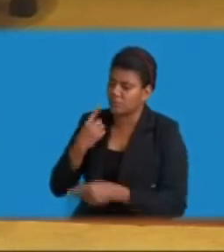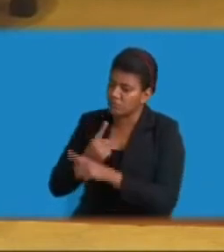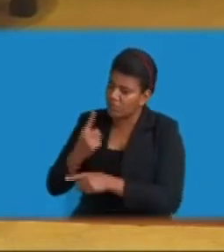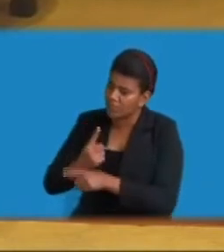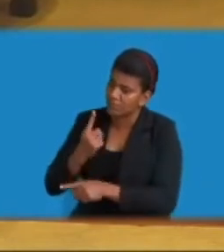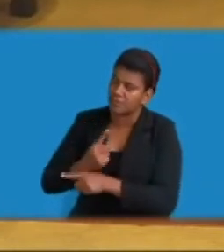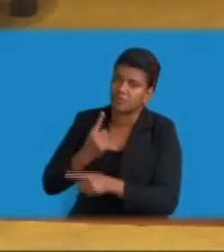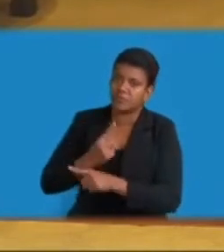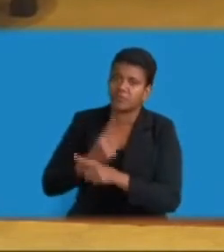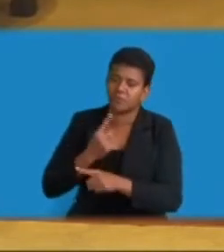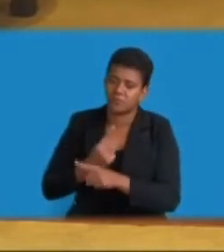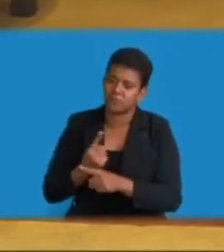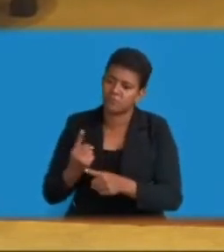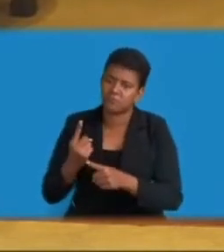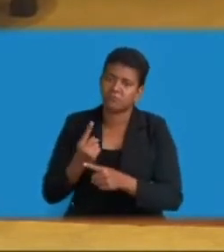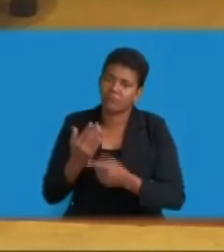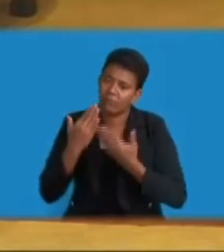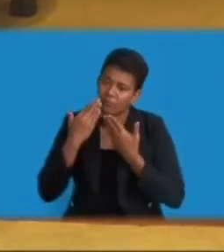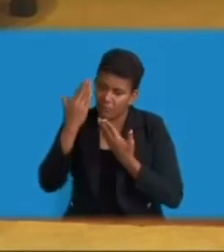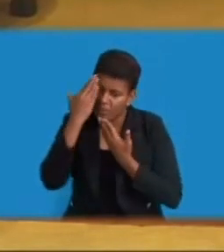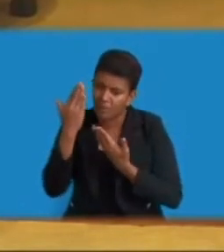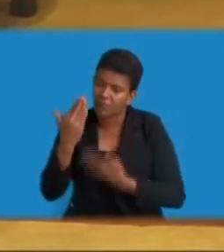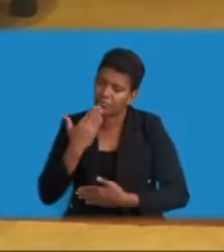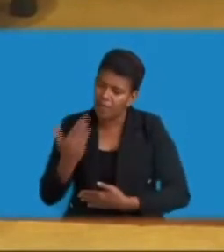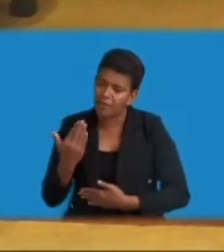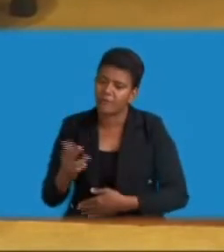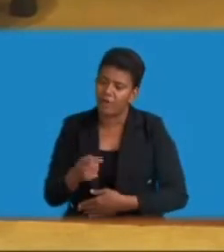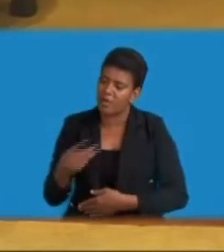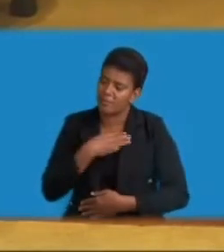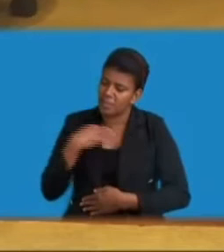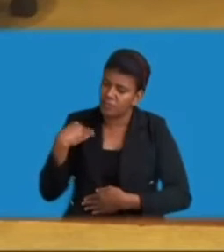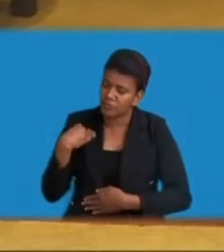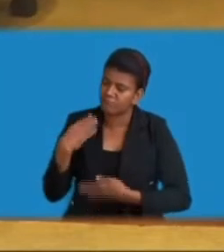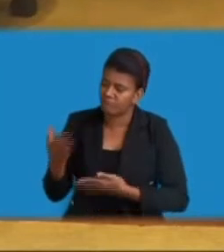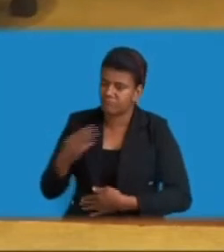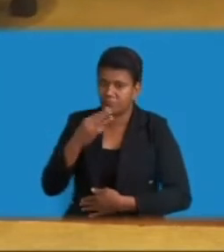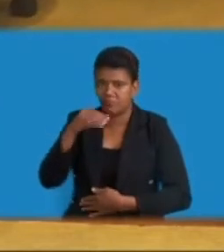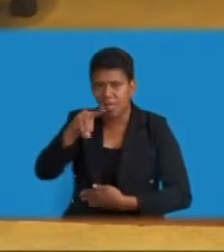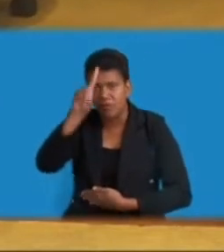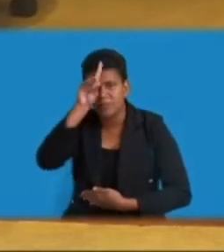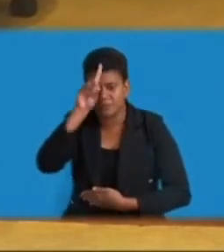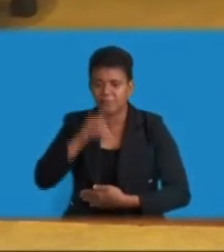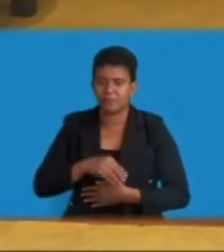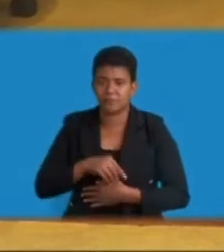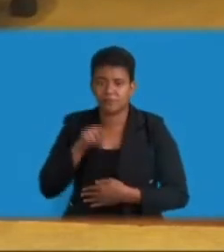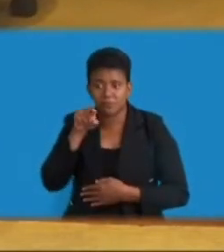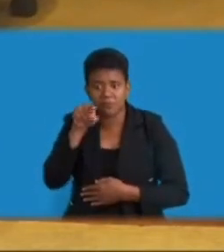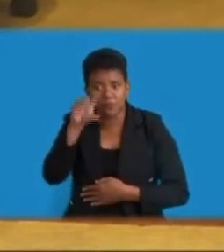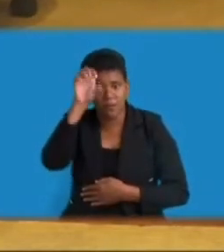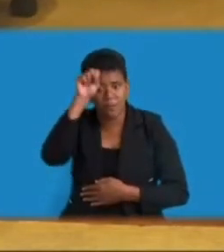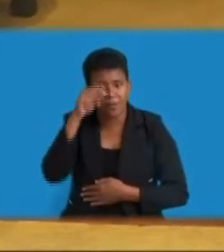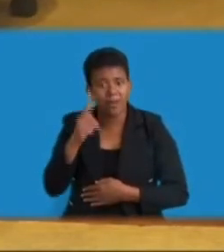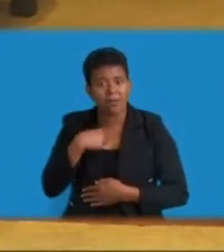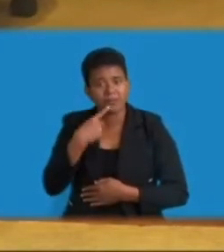Honourable Minister for Education. But let me remind him, Madam Speaker, what I said during the maiden speech. I said very clearly that we